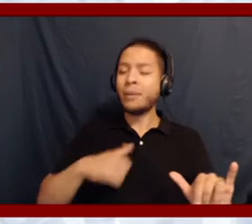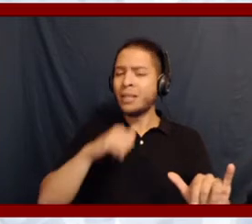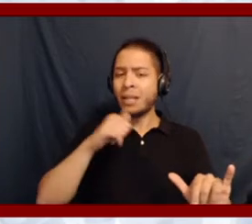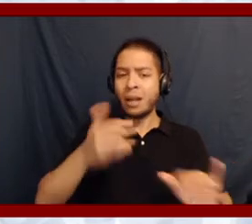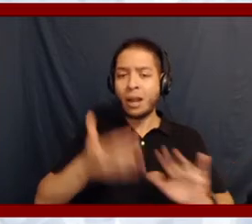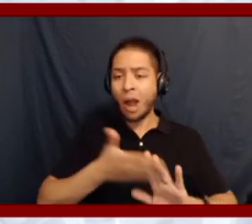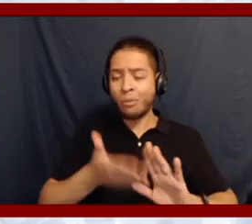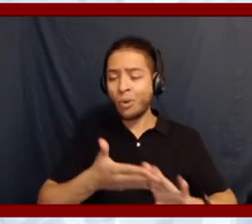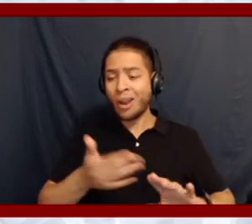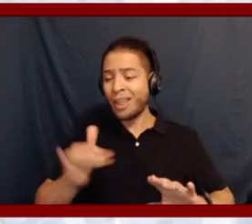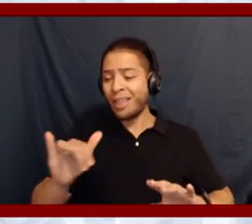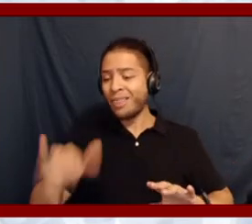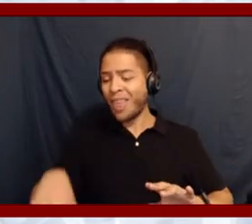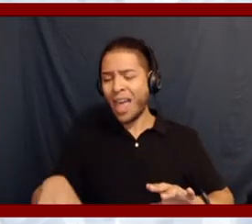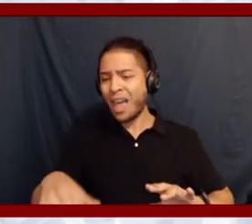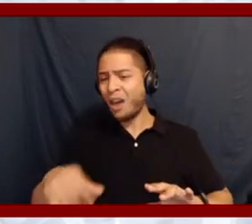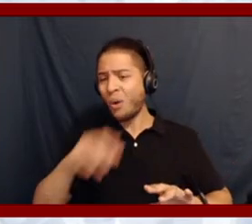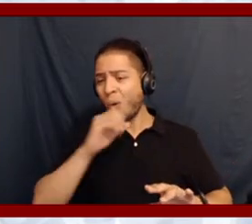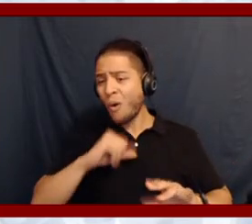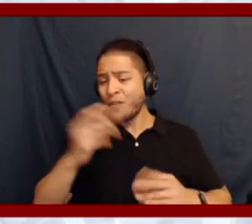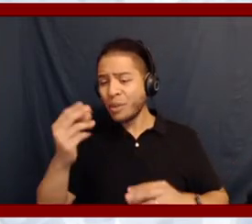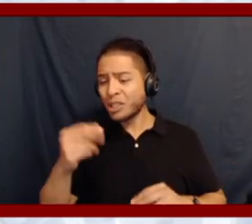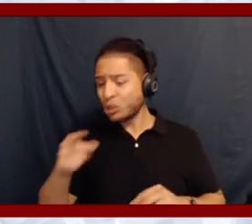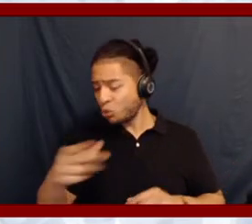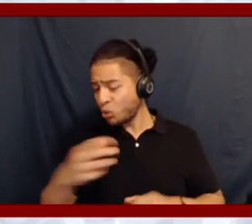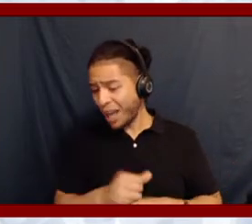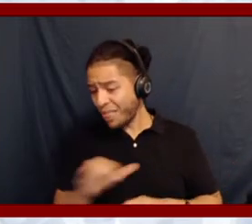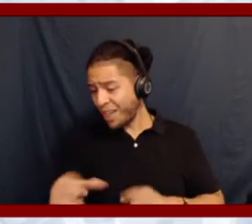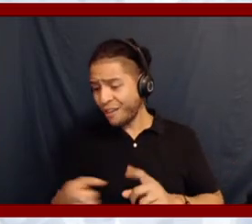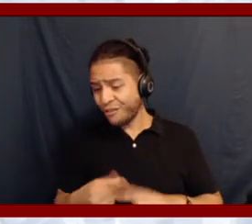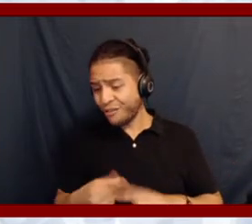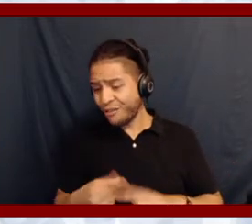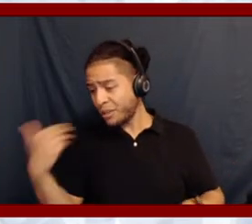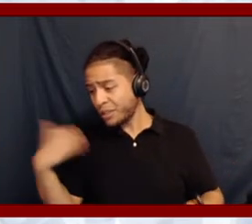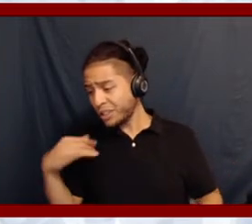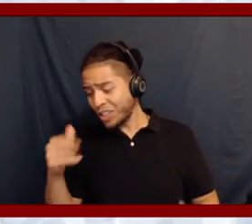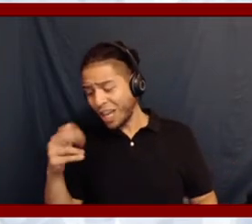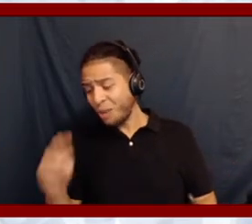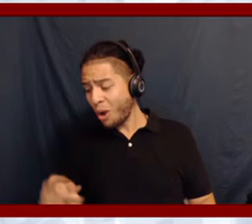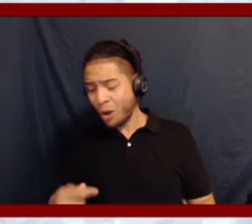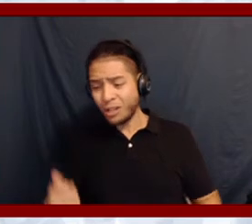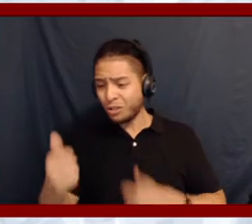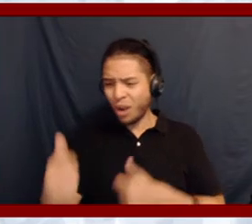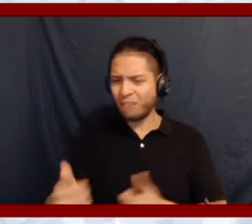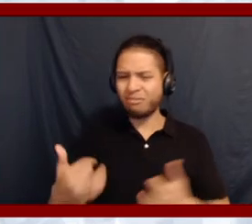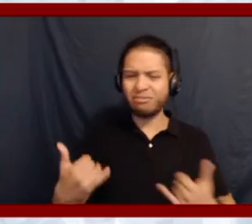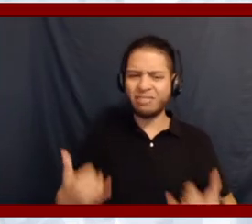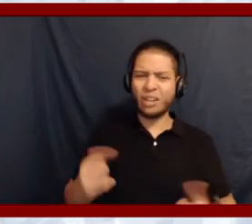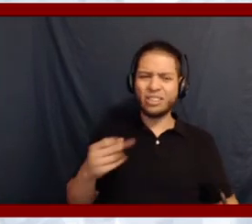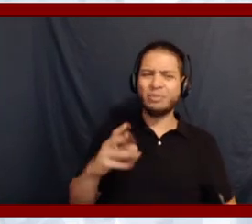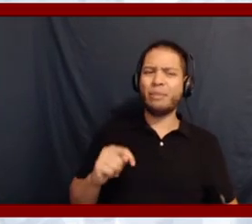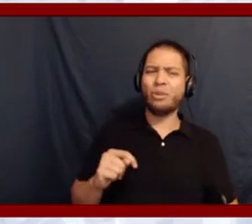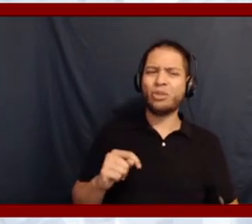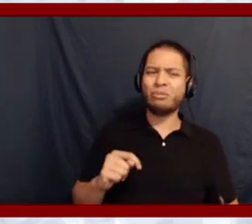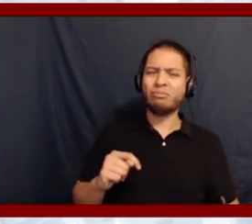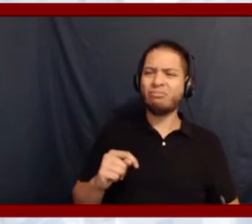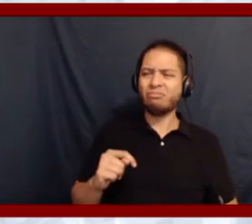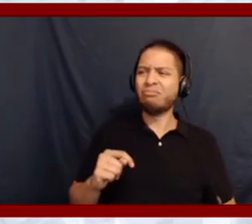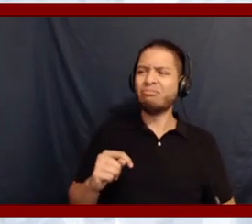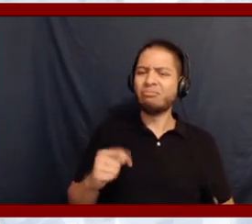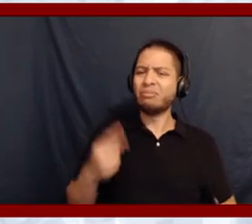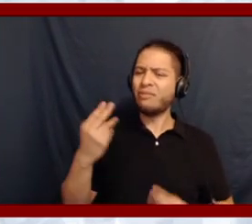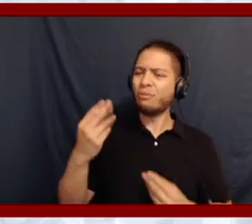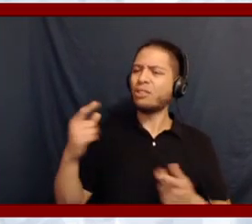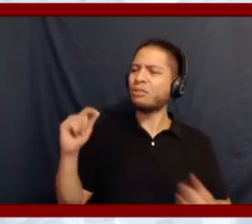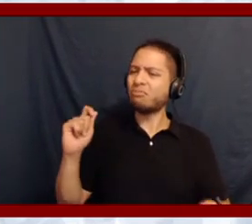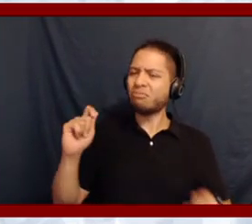stale information, right? If you had some info from back in January or February, we're in September now. This is, you know, there's so much that